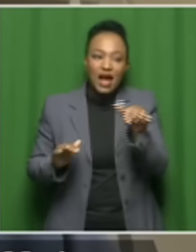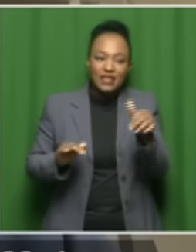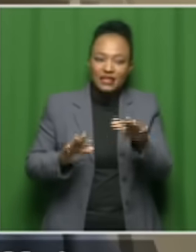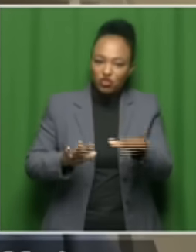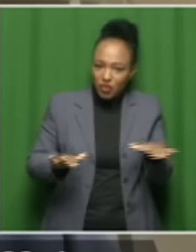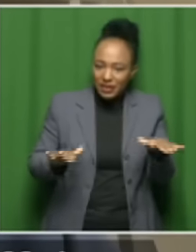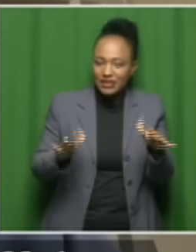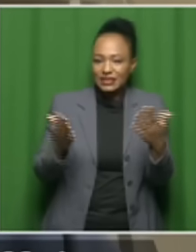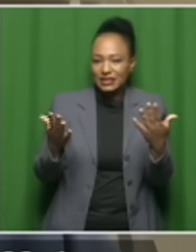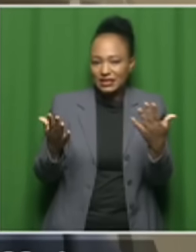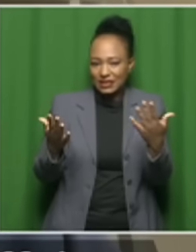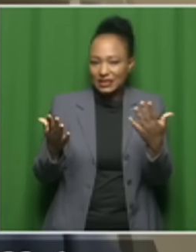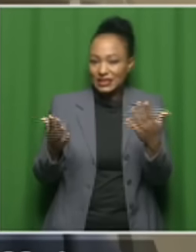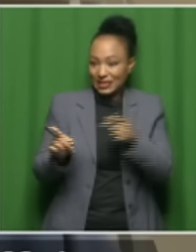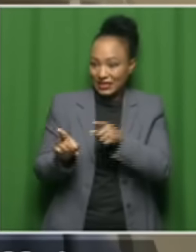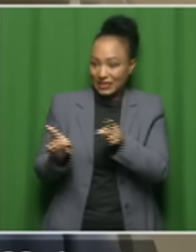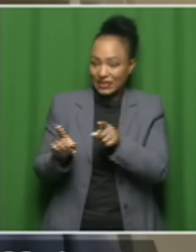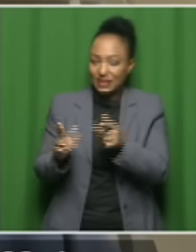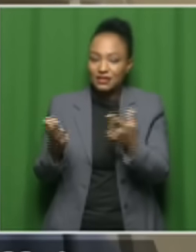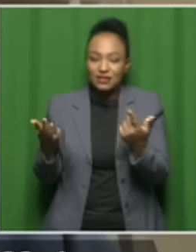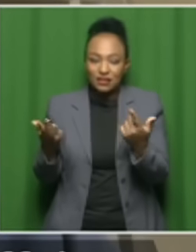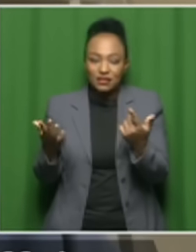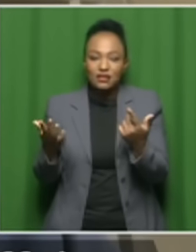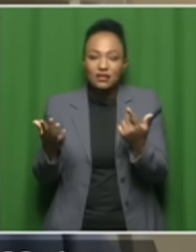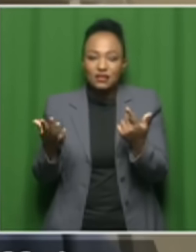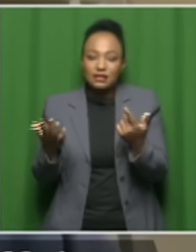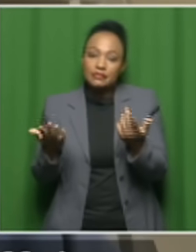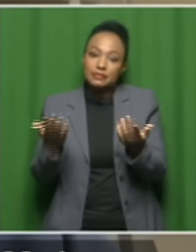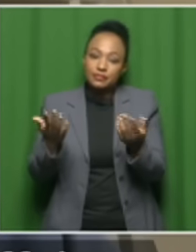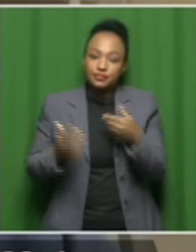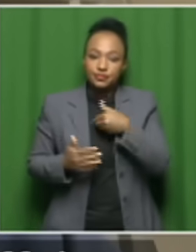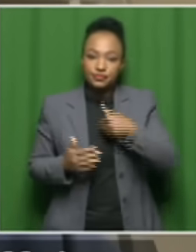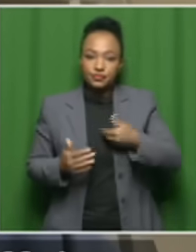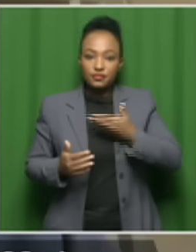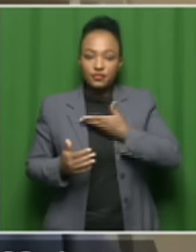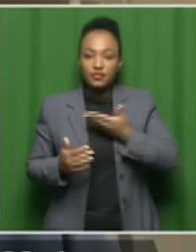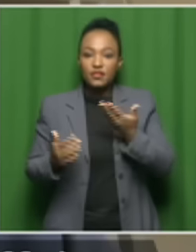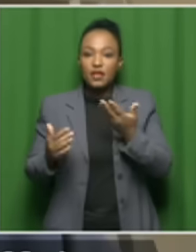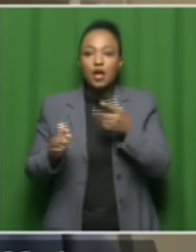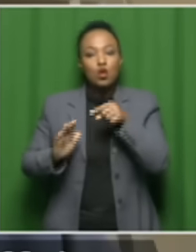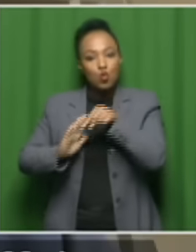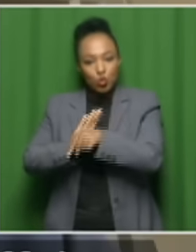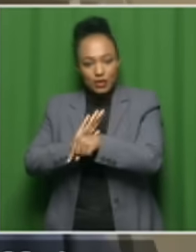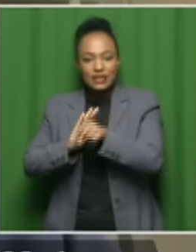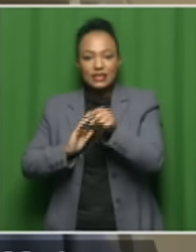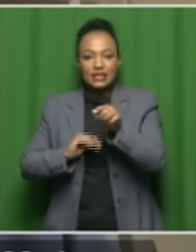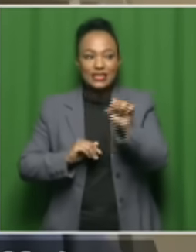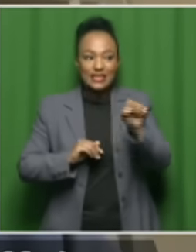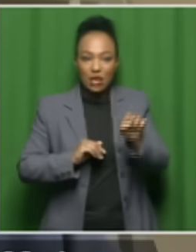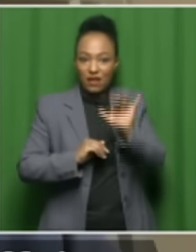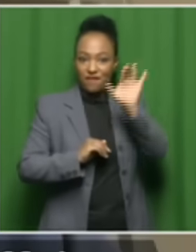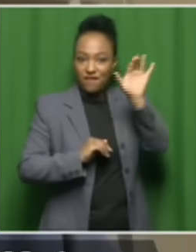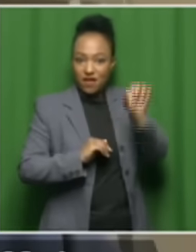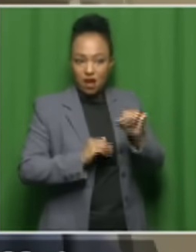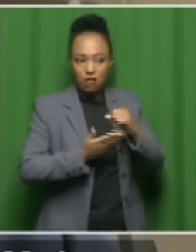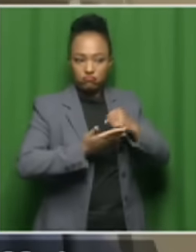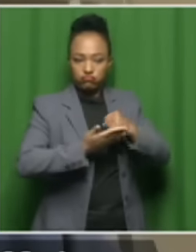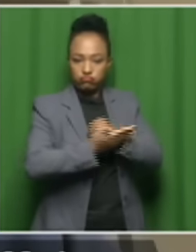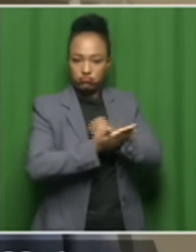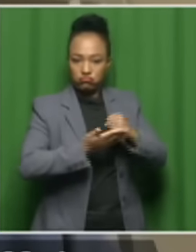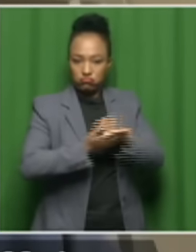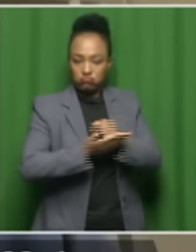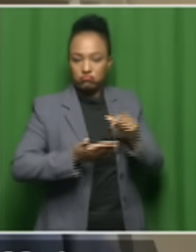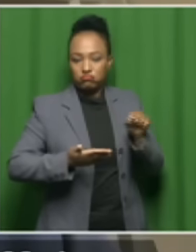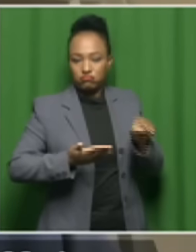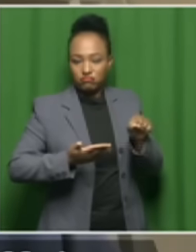So so not only did the parents lose their citizenship, but then it would have meant